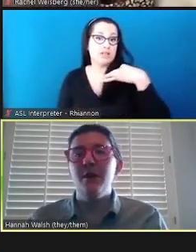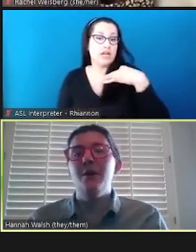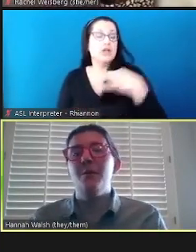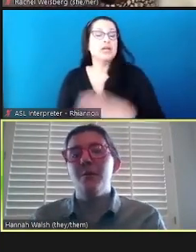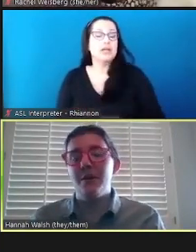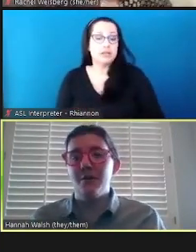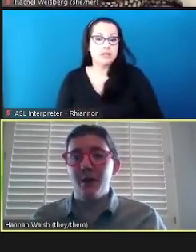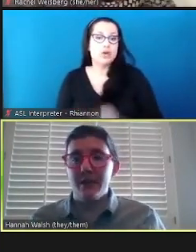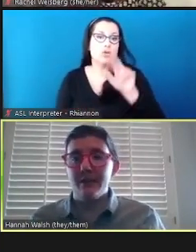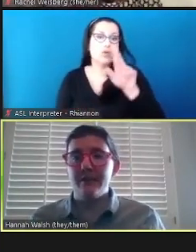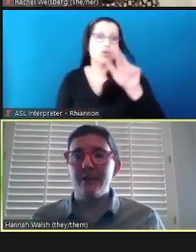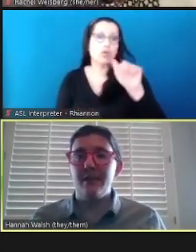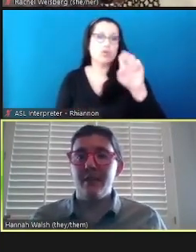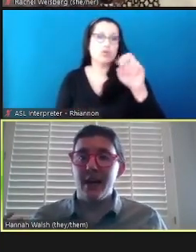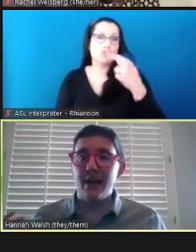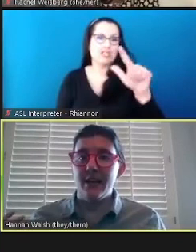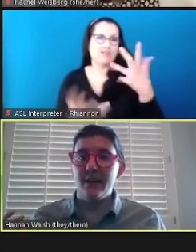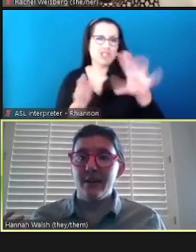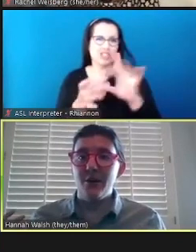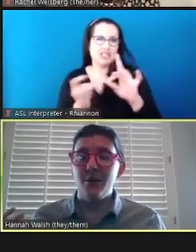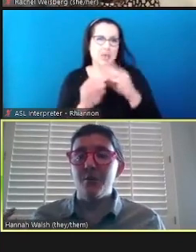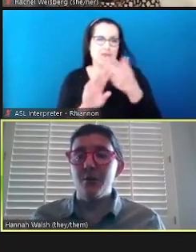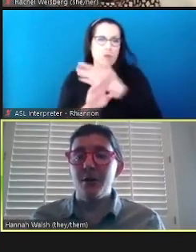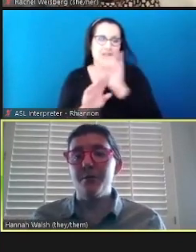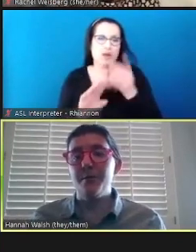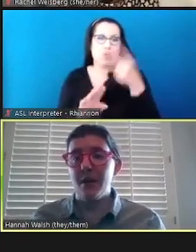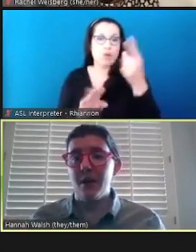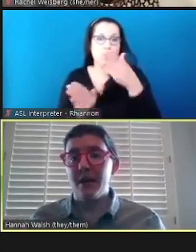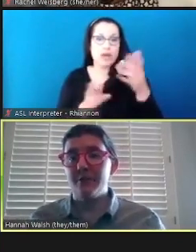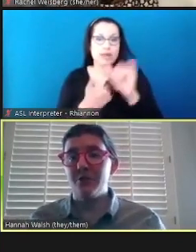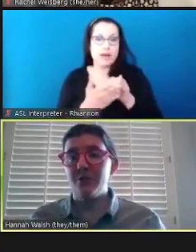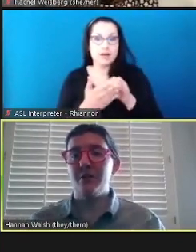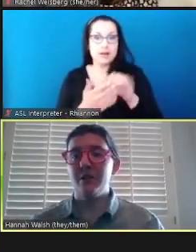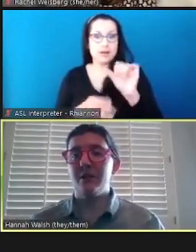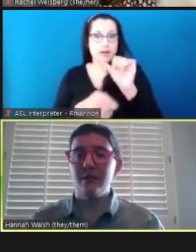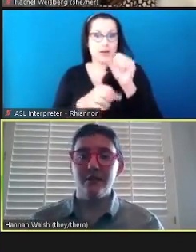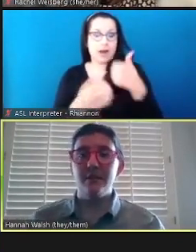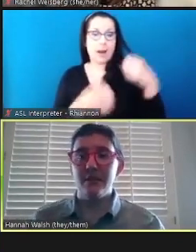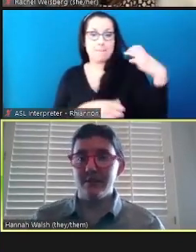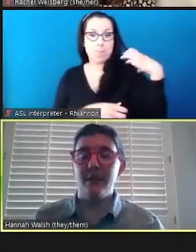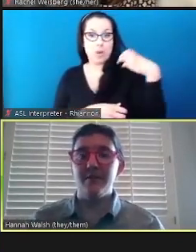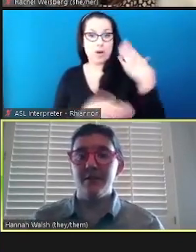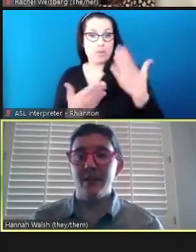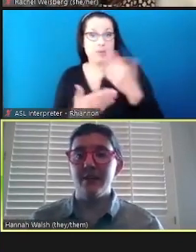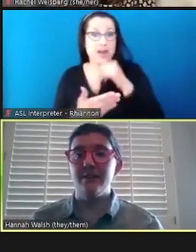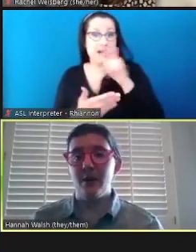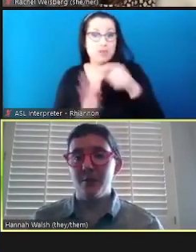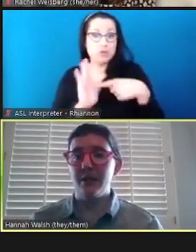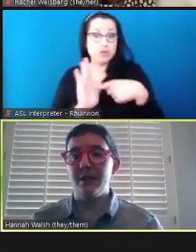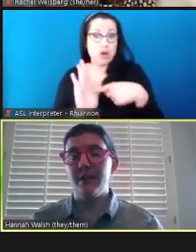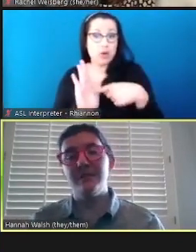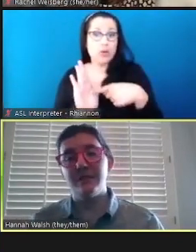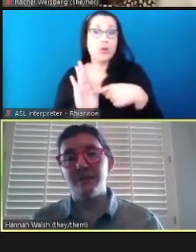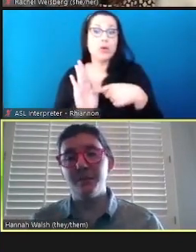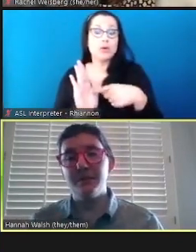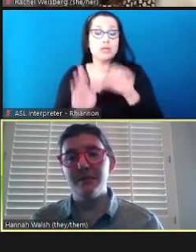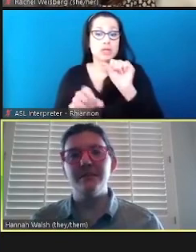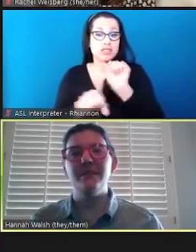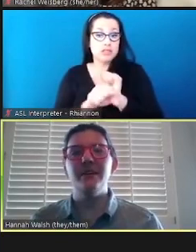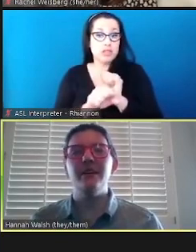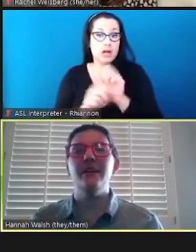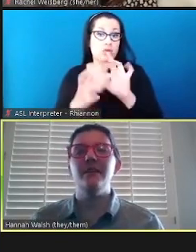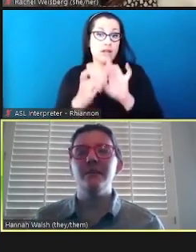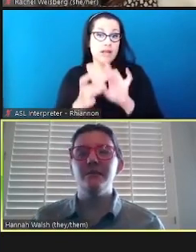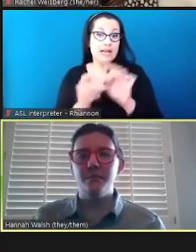before, one of the ways that, an employer may not have to show that this kind of thing is job related and consistent with business